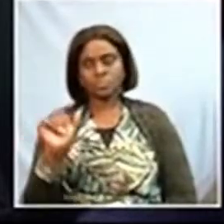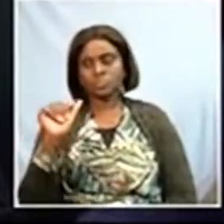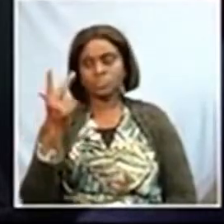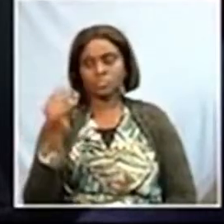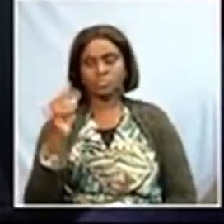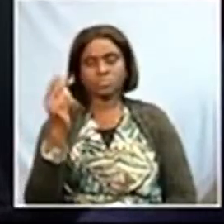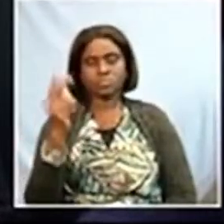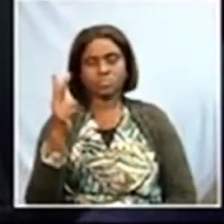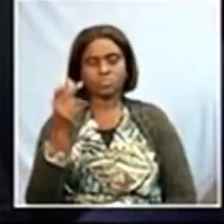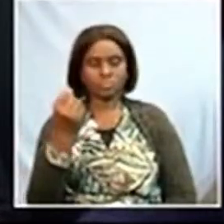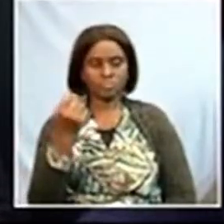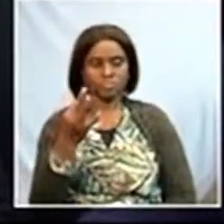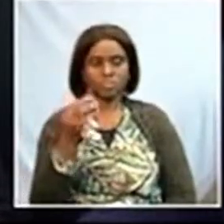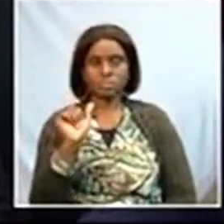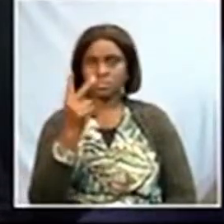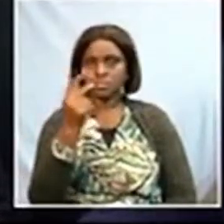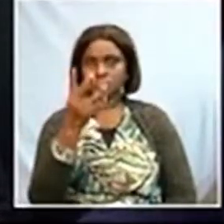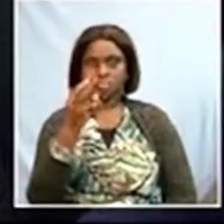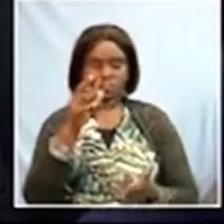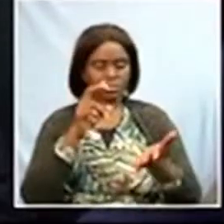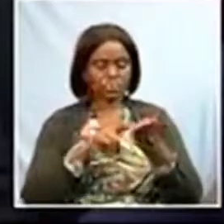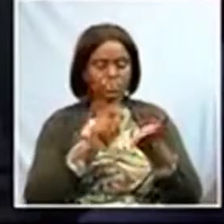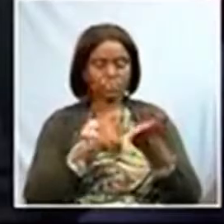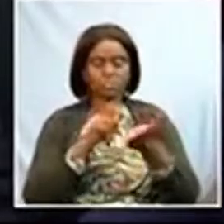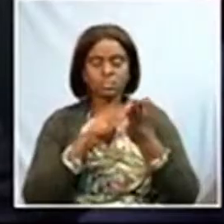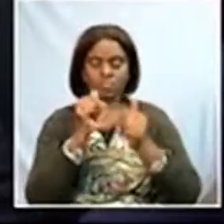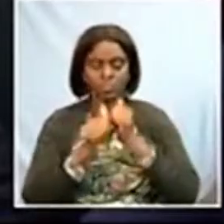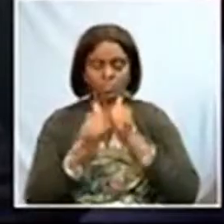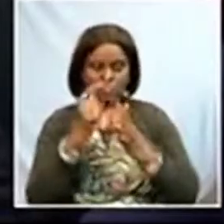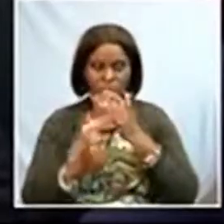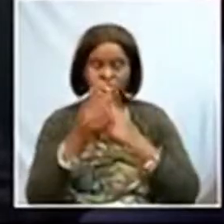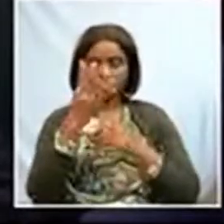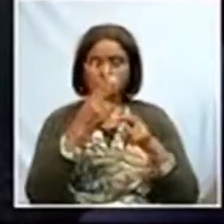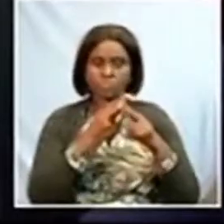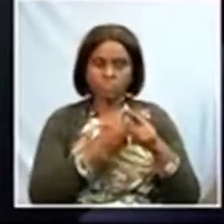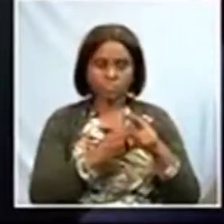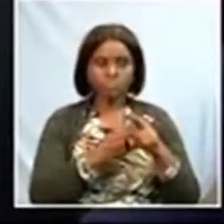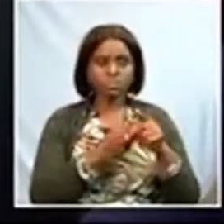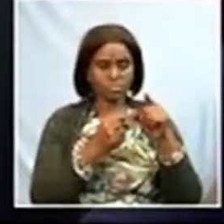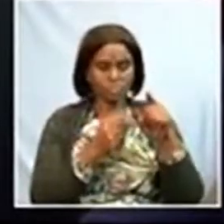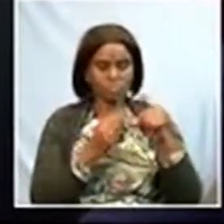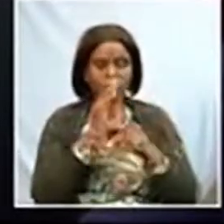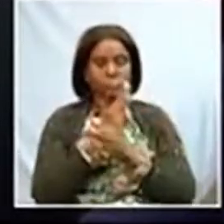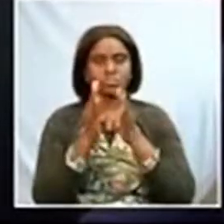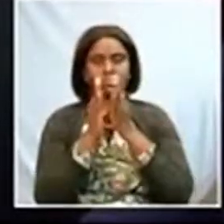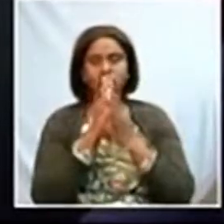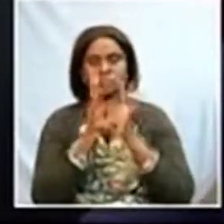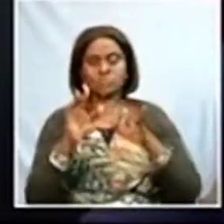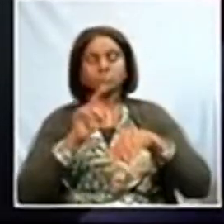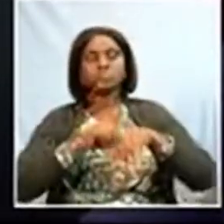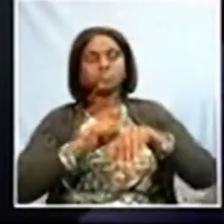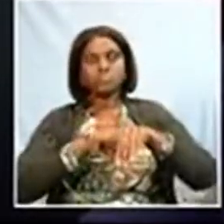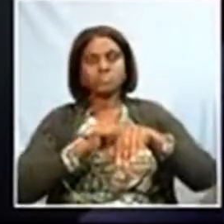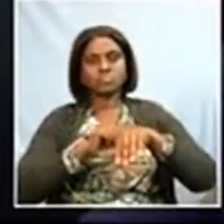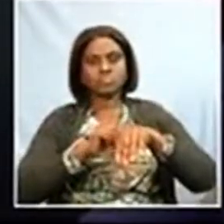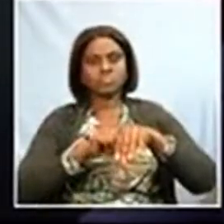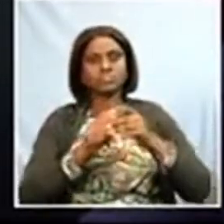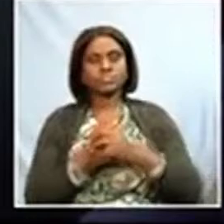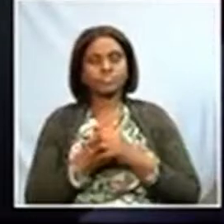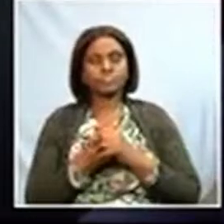13th of November, which is almost 4 months beyond this construction period,